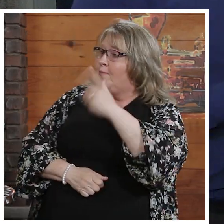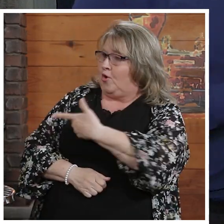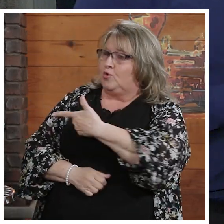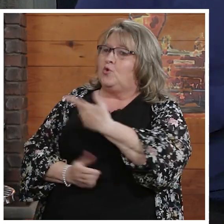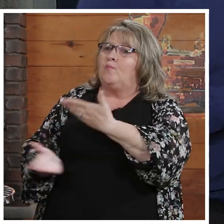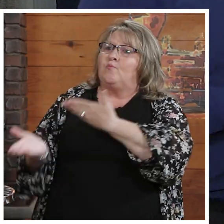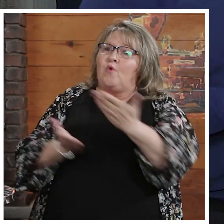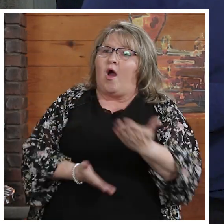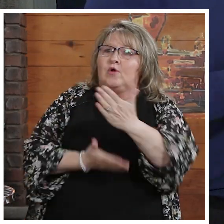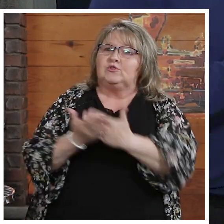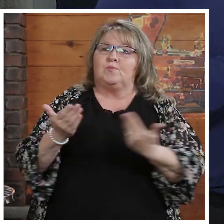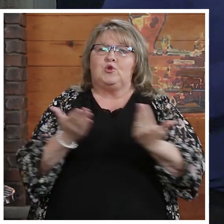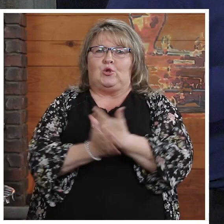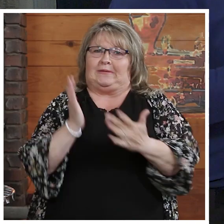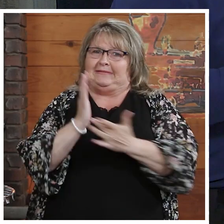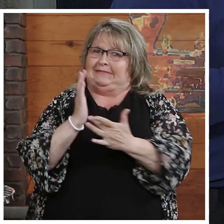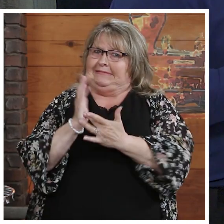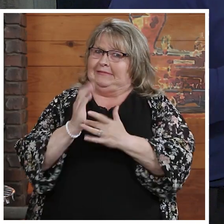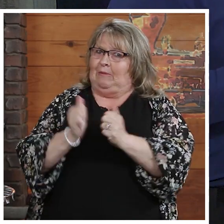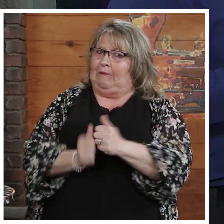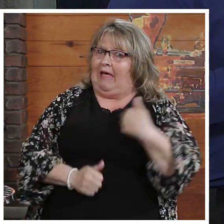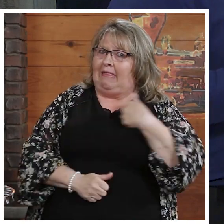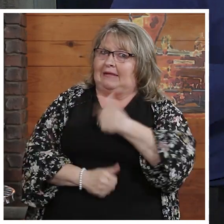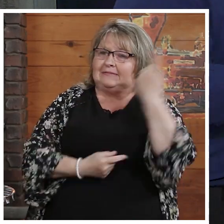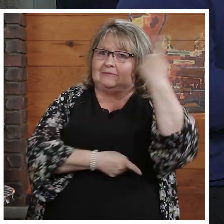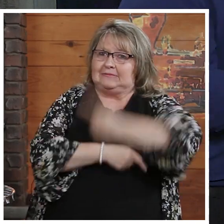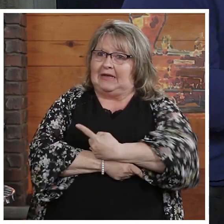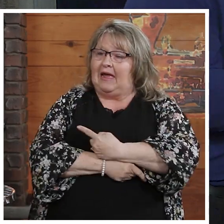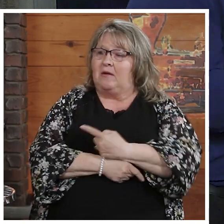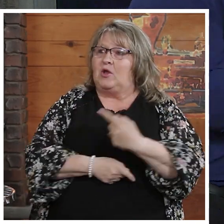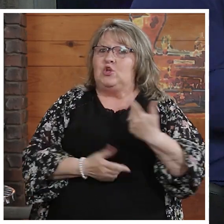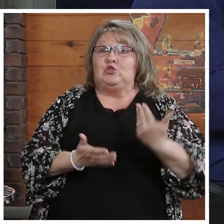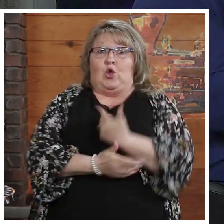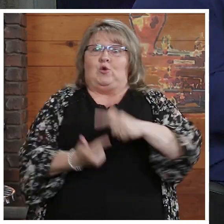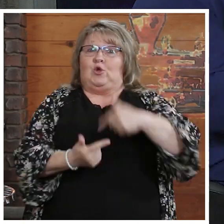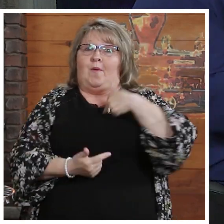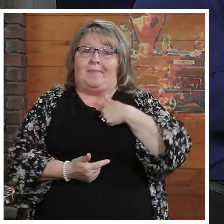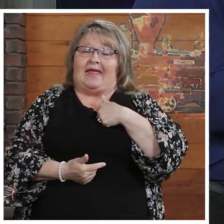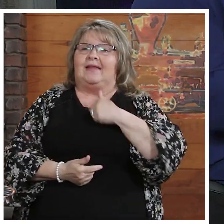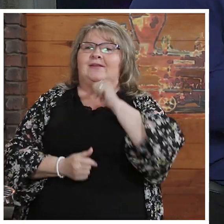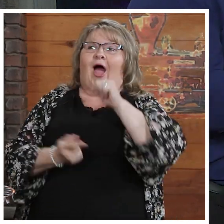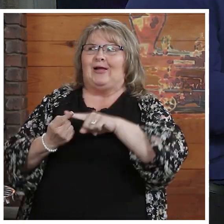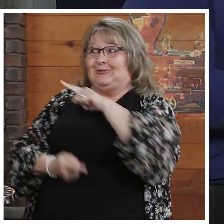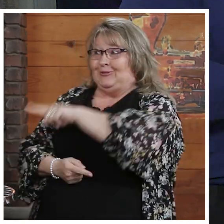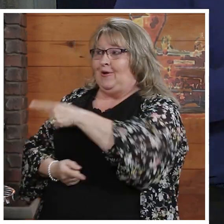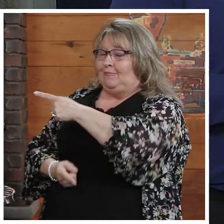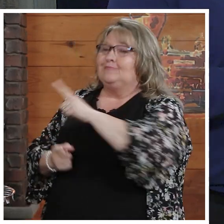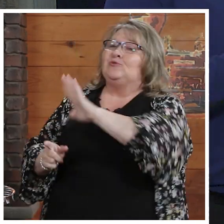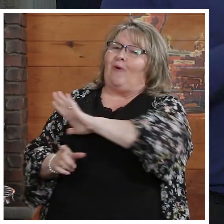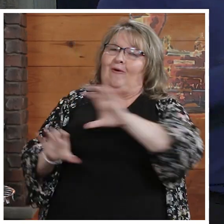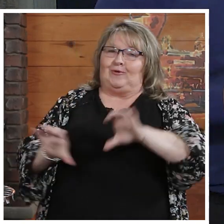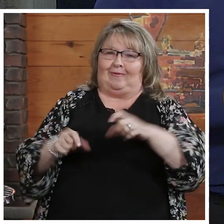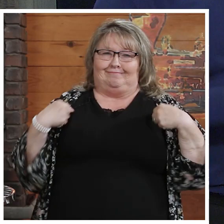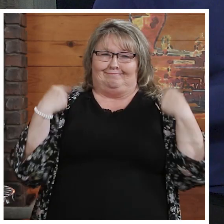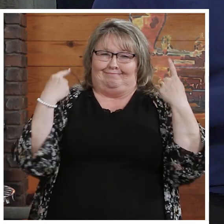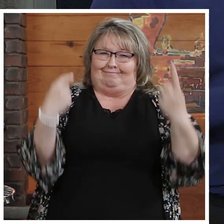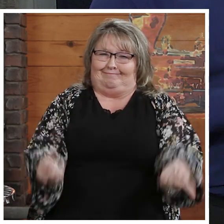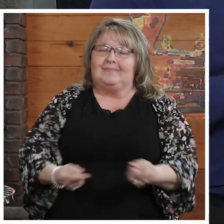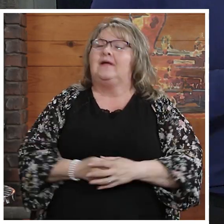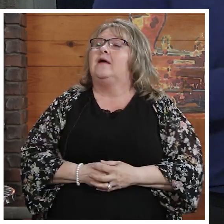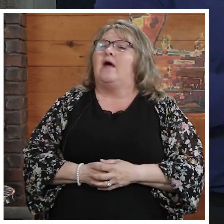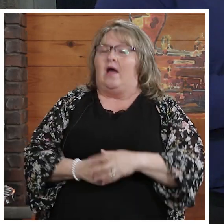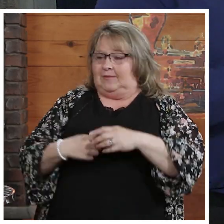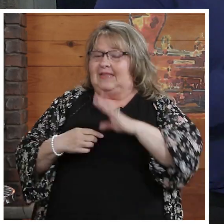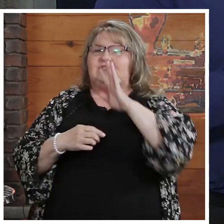new tech with us today, and I guess it's only new to me. It's not new to you because this is what you do. So let's talk about what